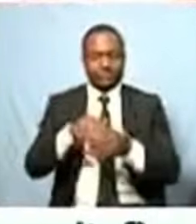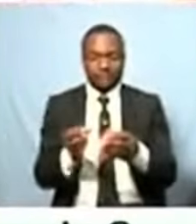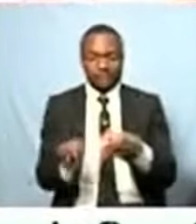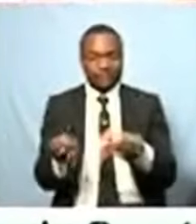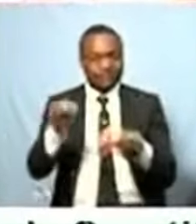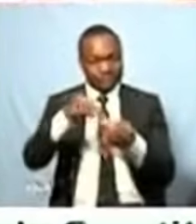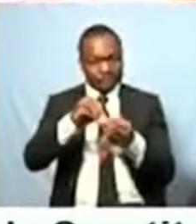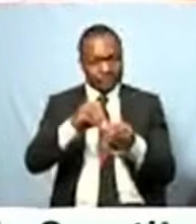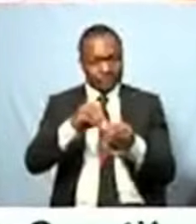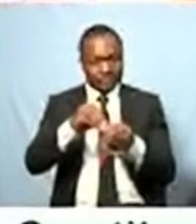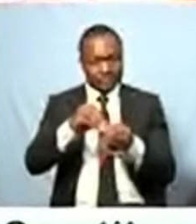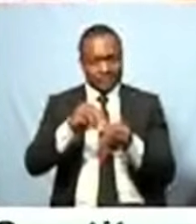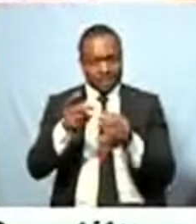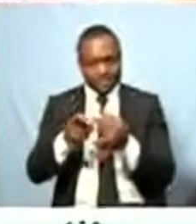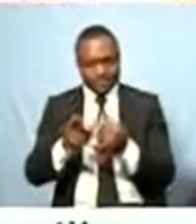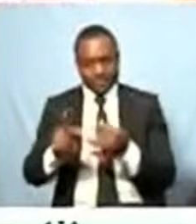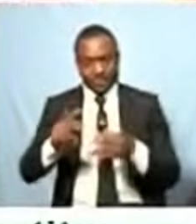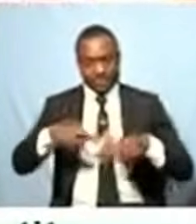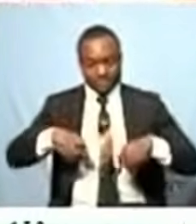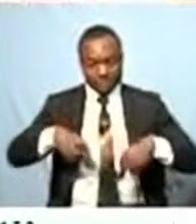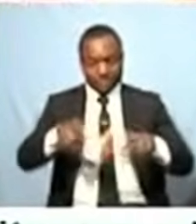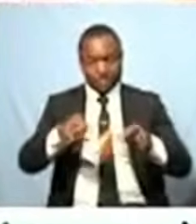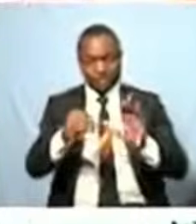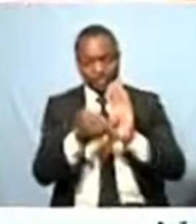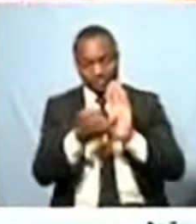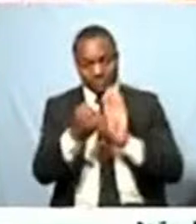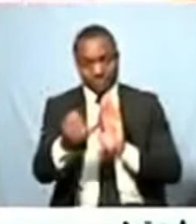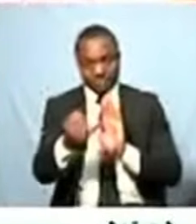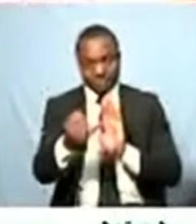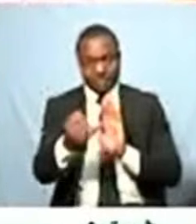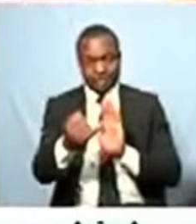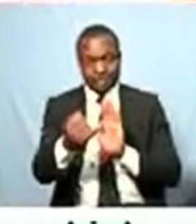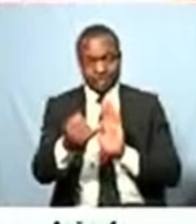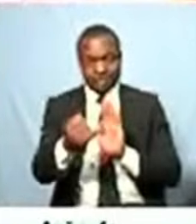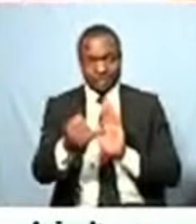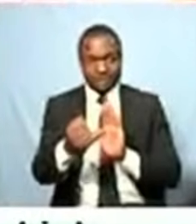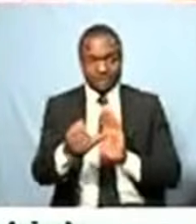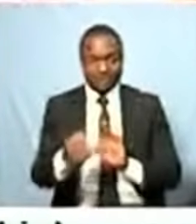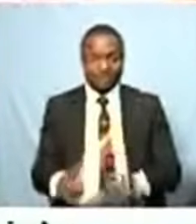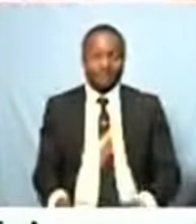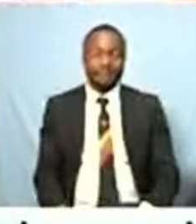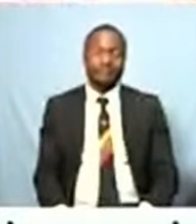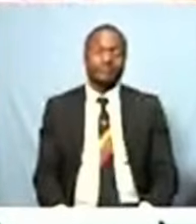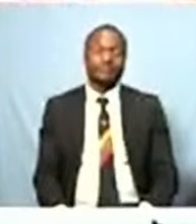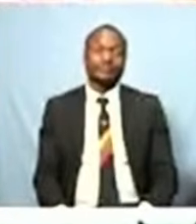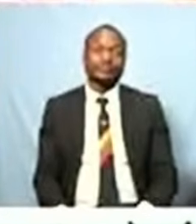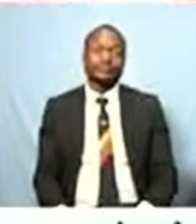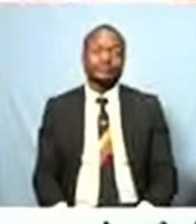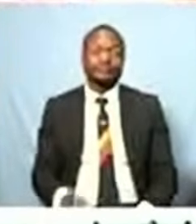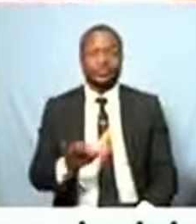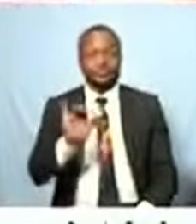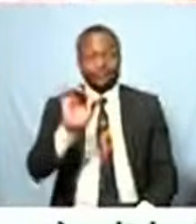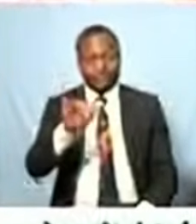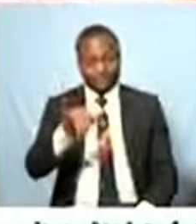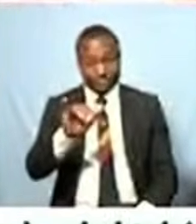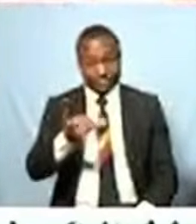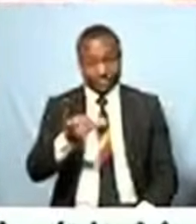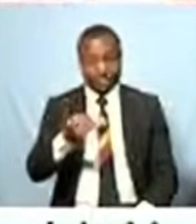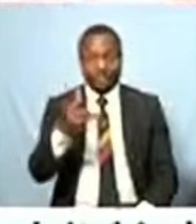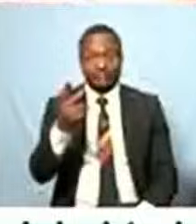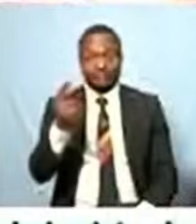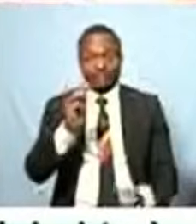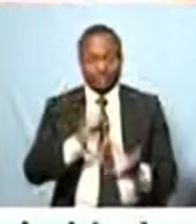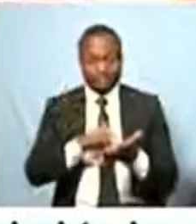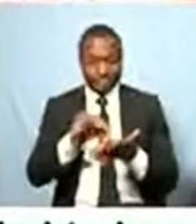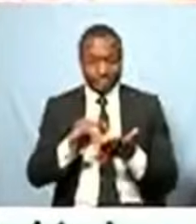road sections that have been identified as requiring urgent attention. So yes, 13 million